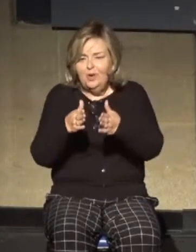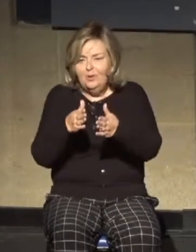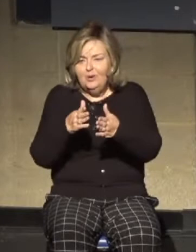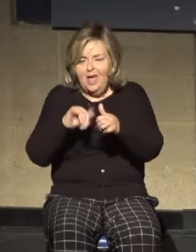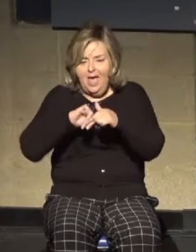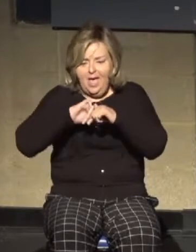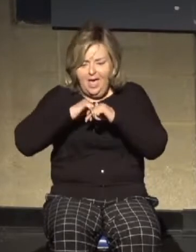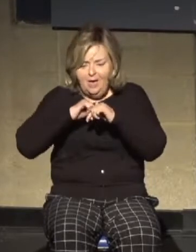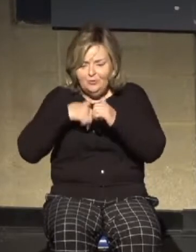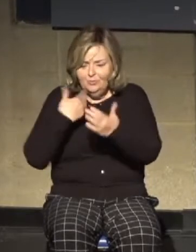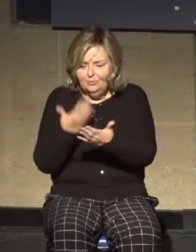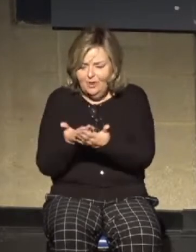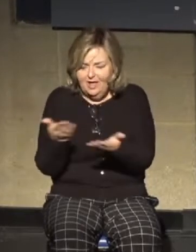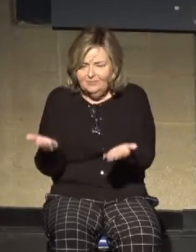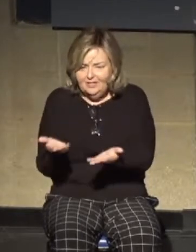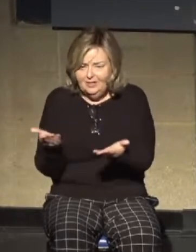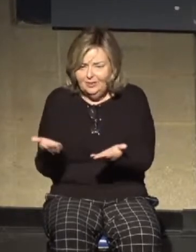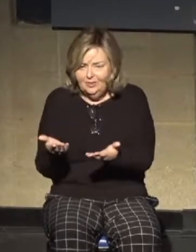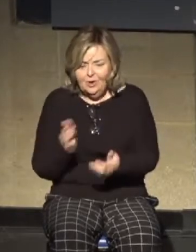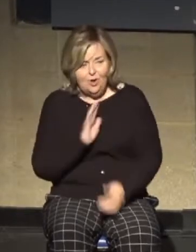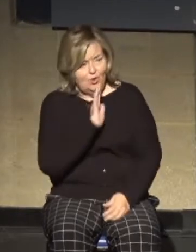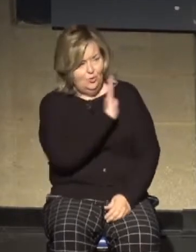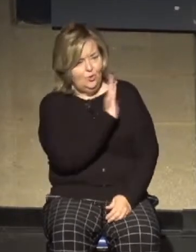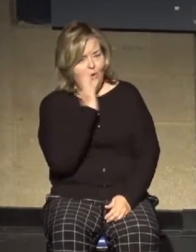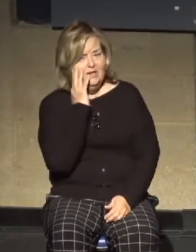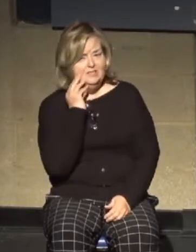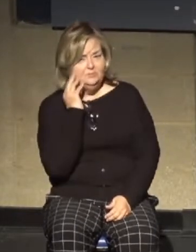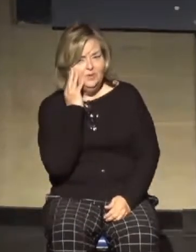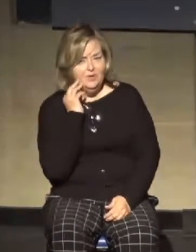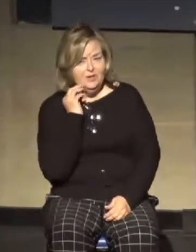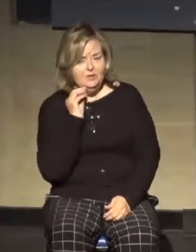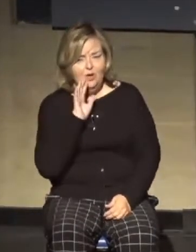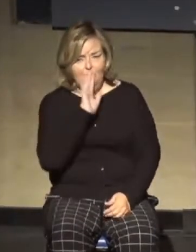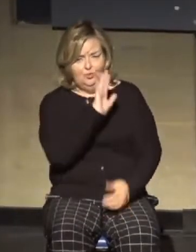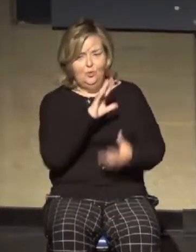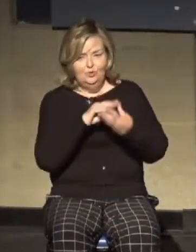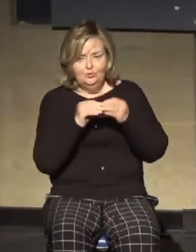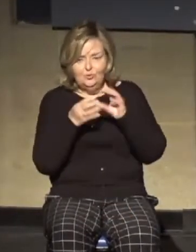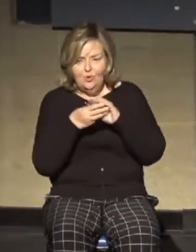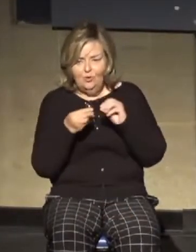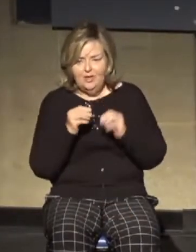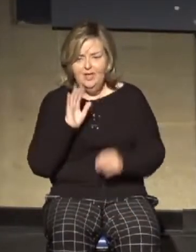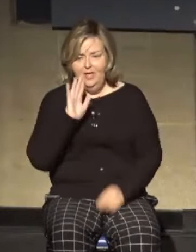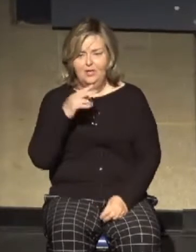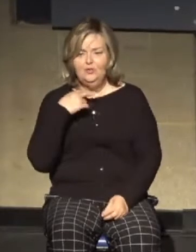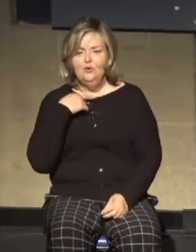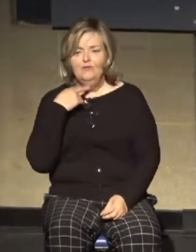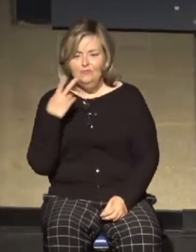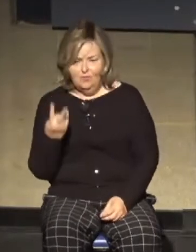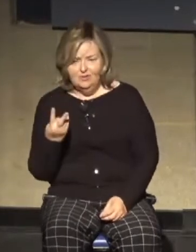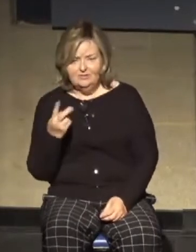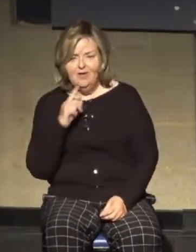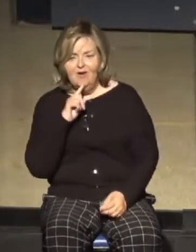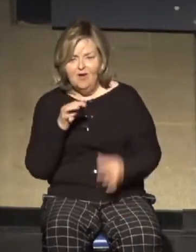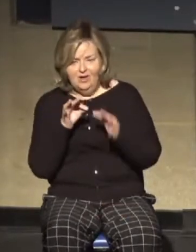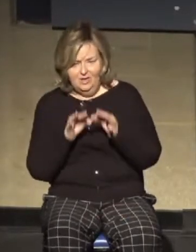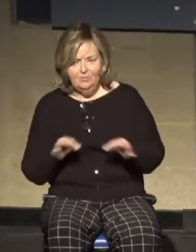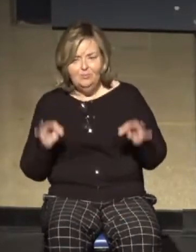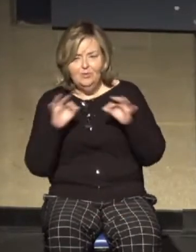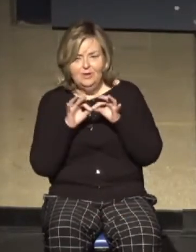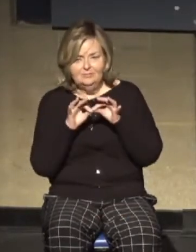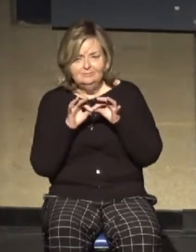get here. Your experiences, your story, and your voice matter. Speak